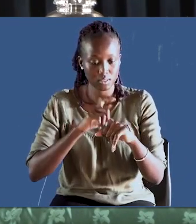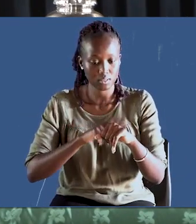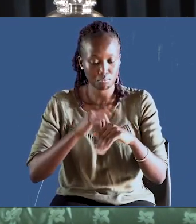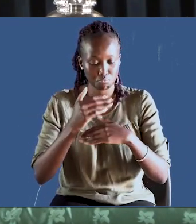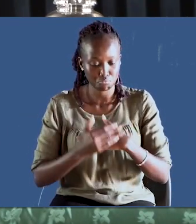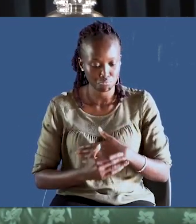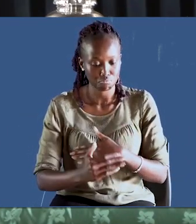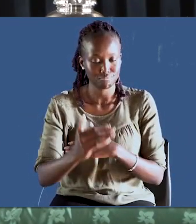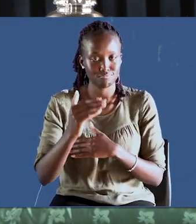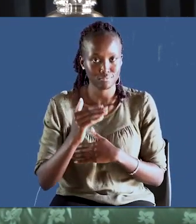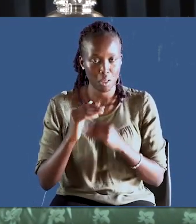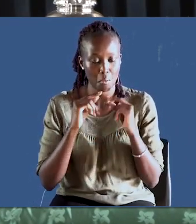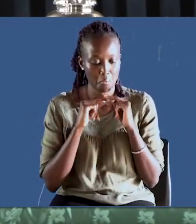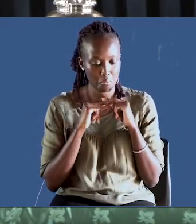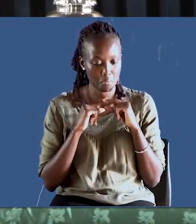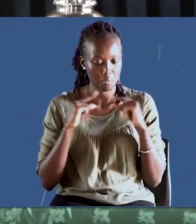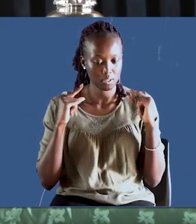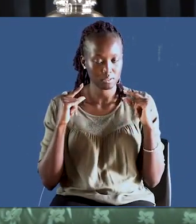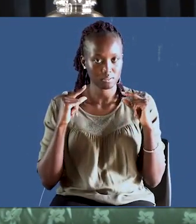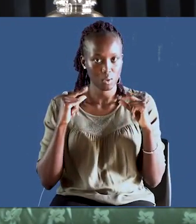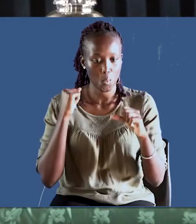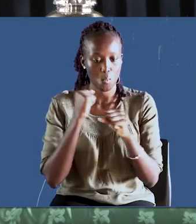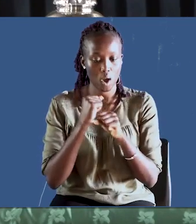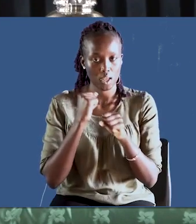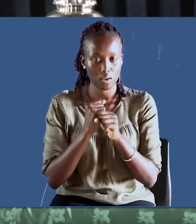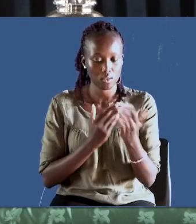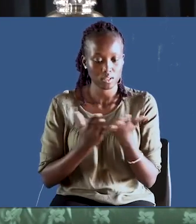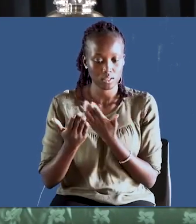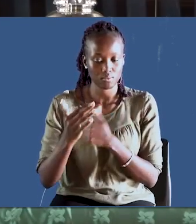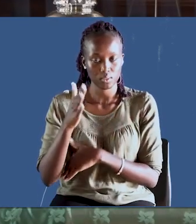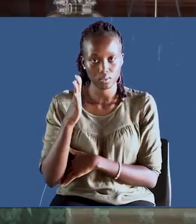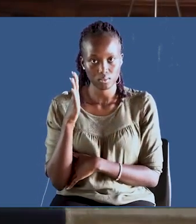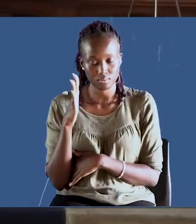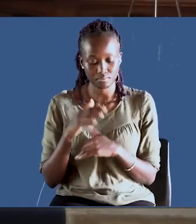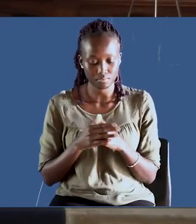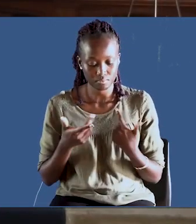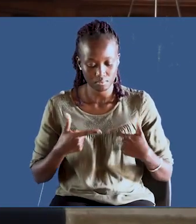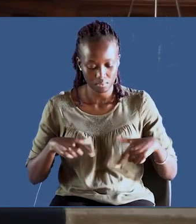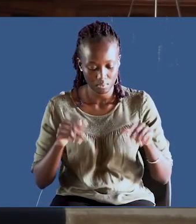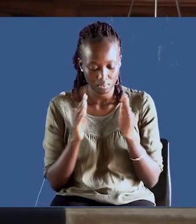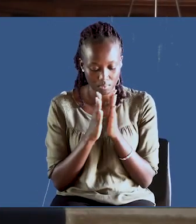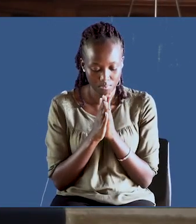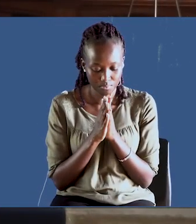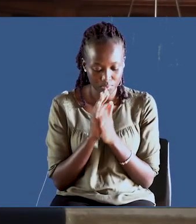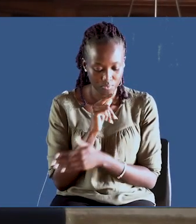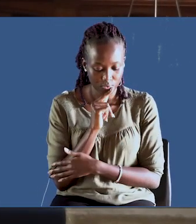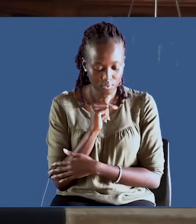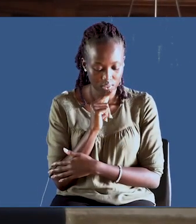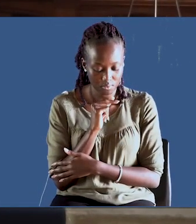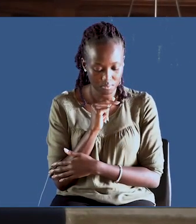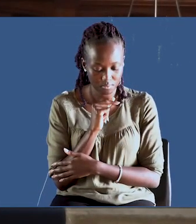forward as priests in the vineyard of the Lord. May we pray. Precious